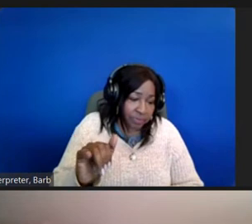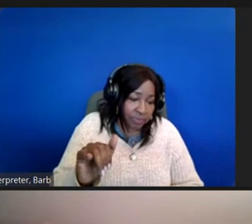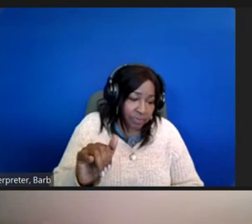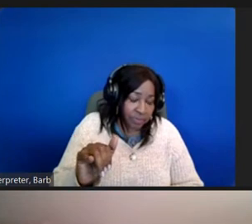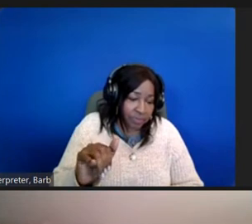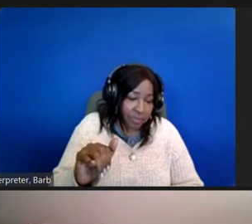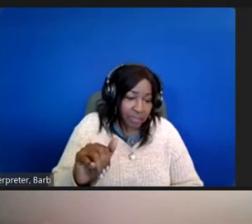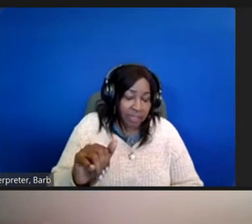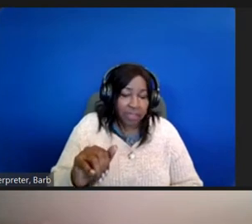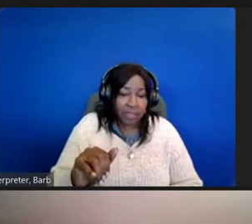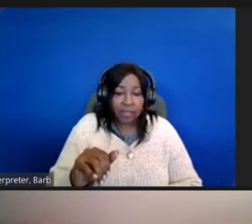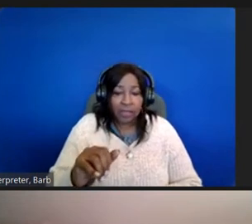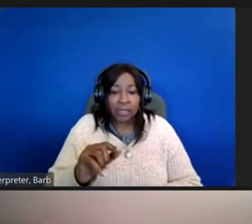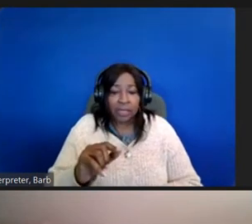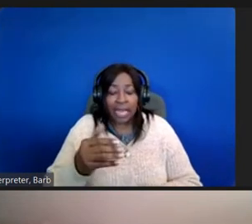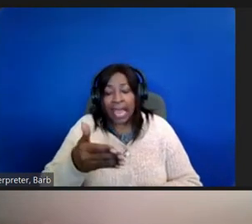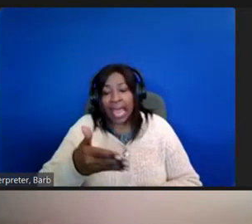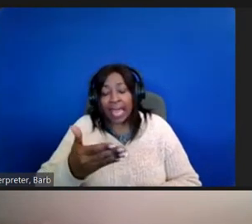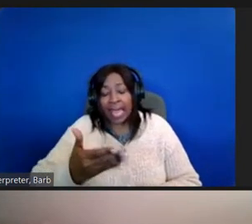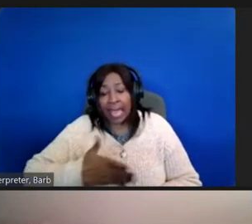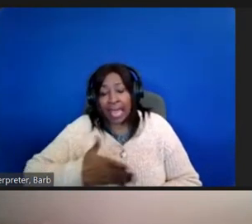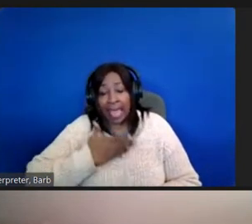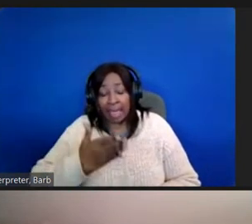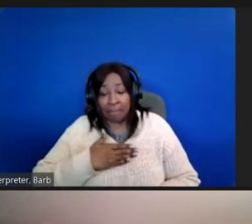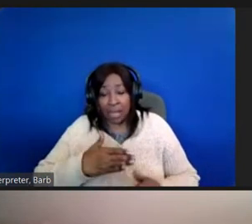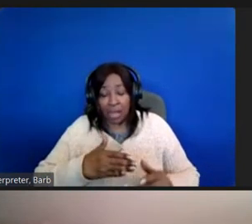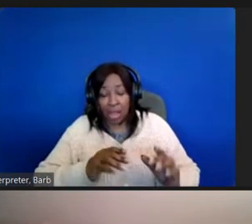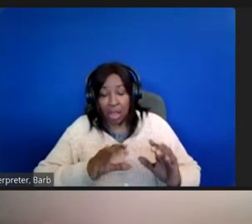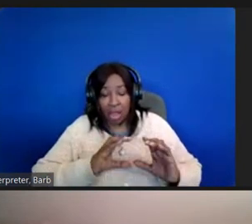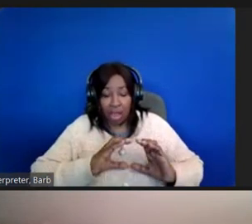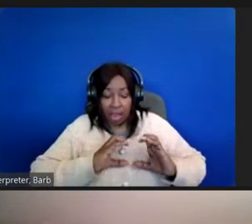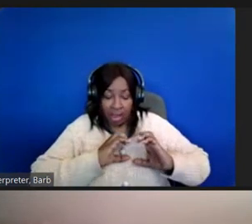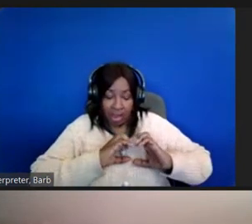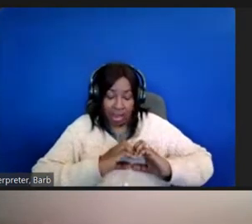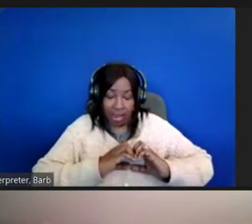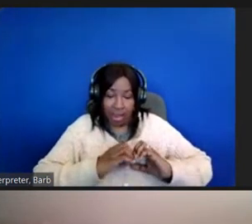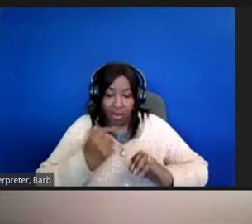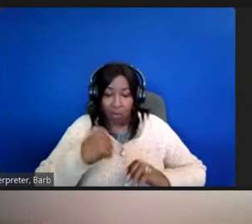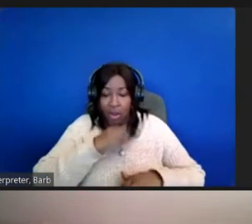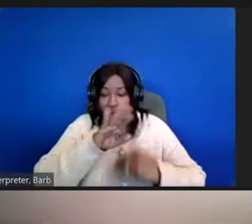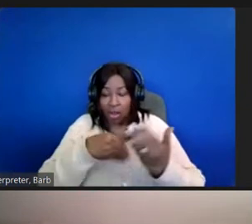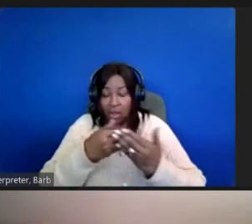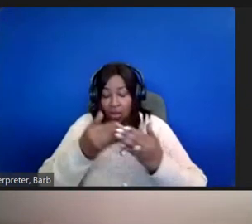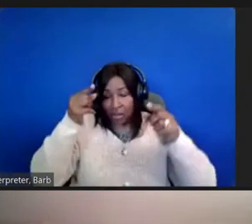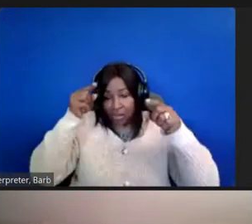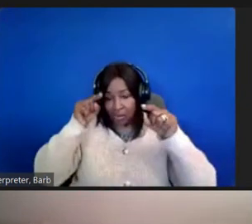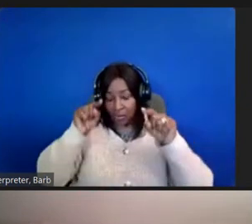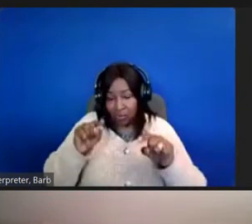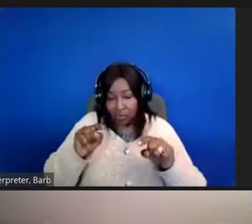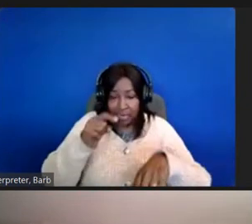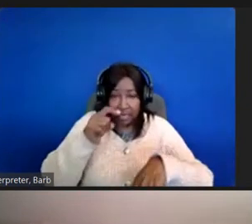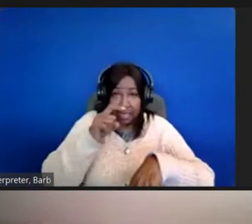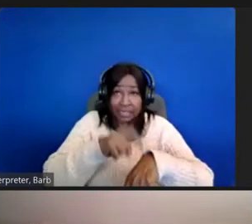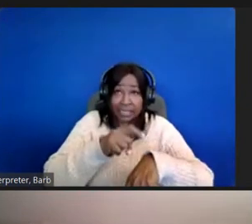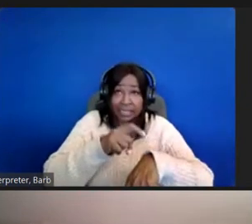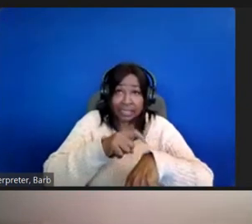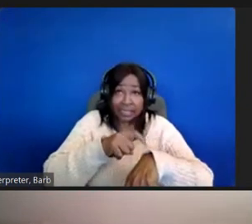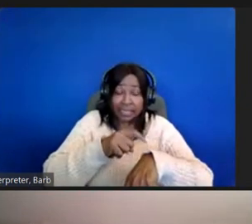happy heart, I think we are all in favor. The time